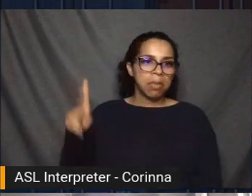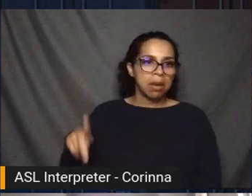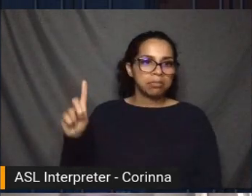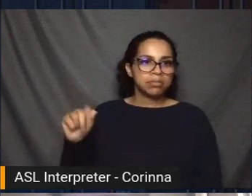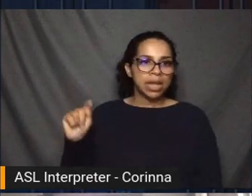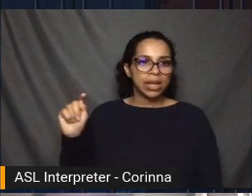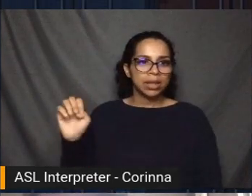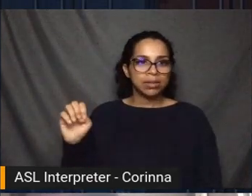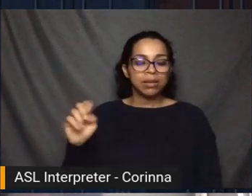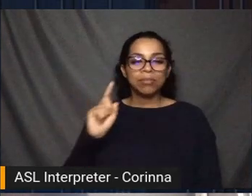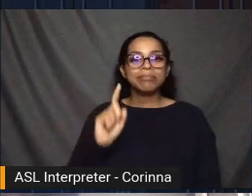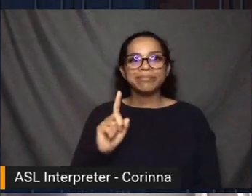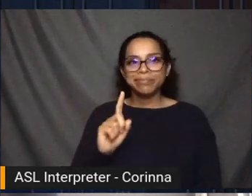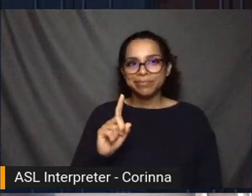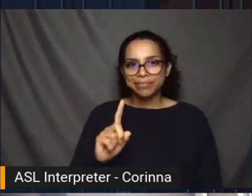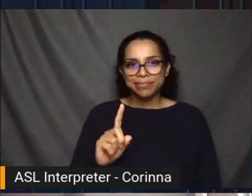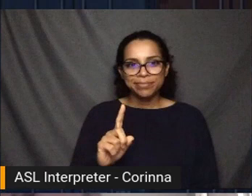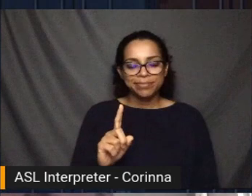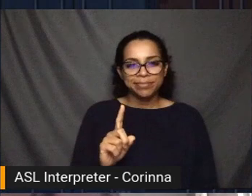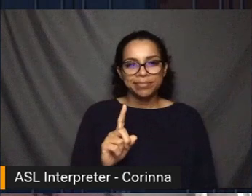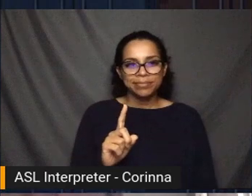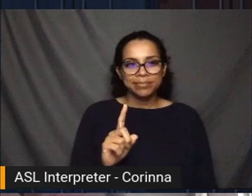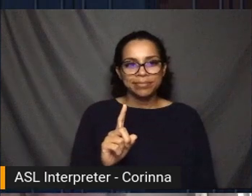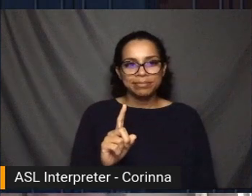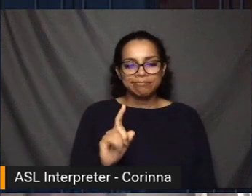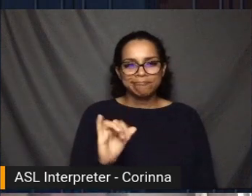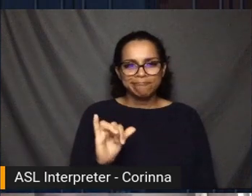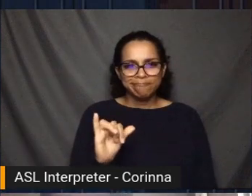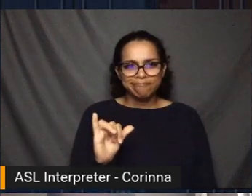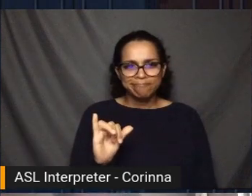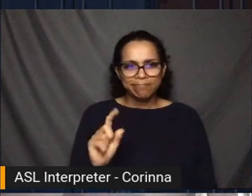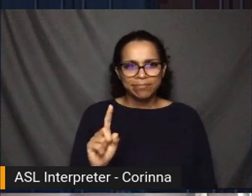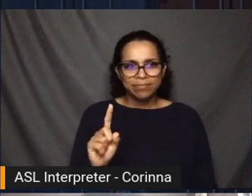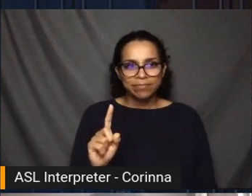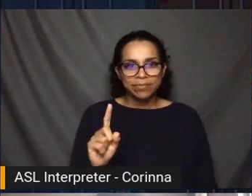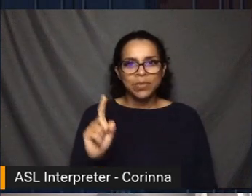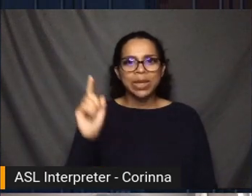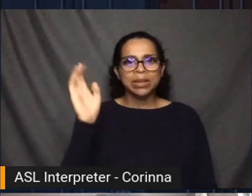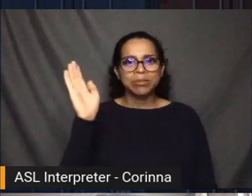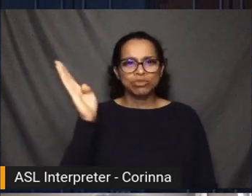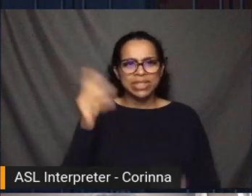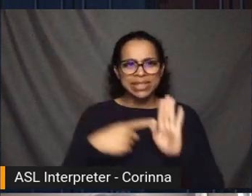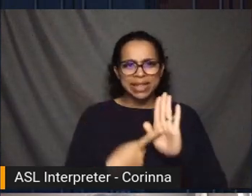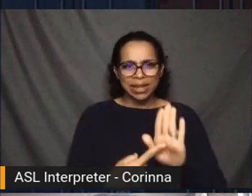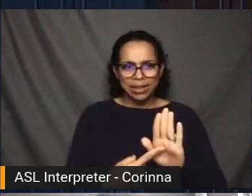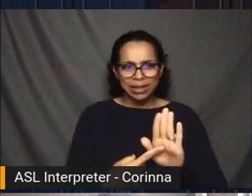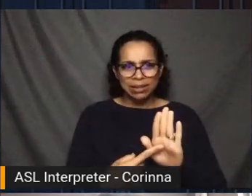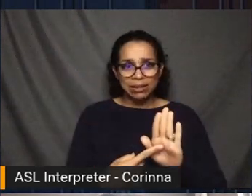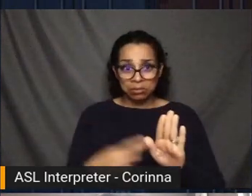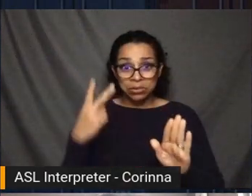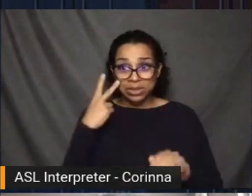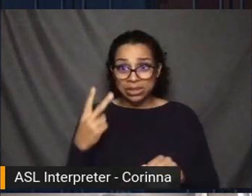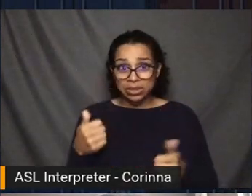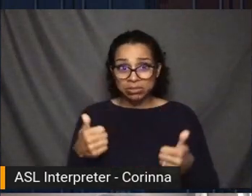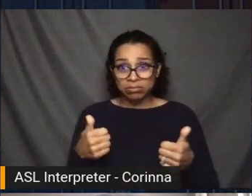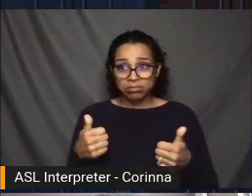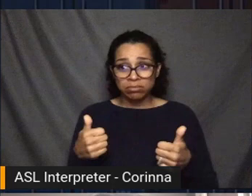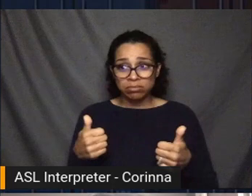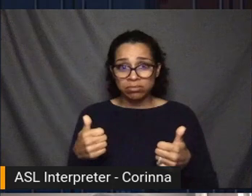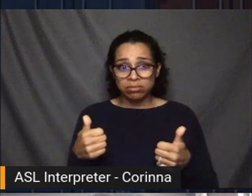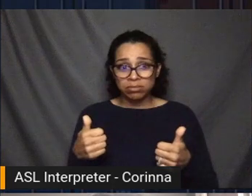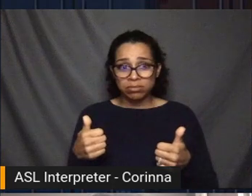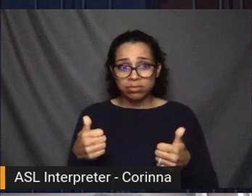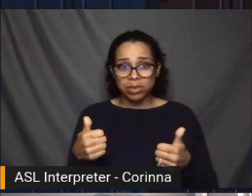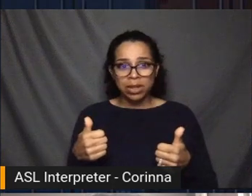you know what? Let me, for a second. Oop. Present. You can see my screen? It